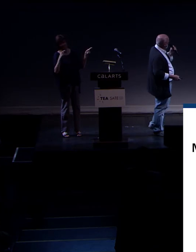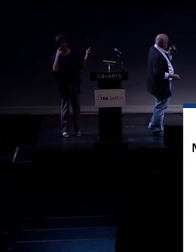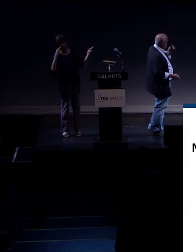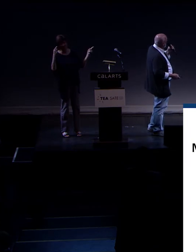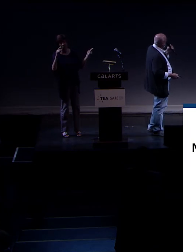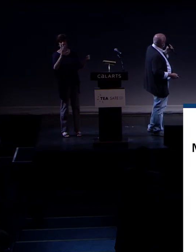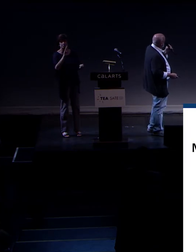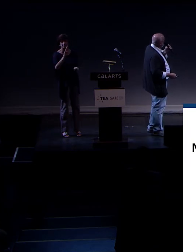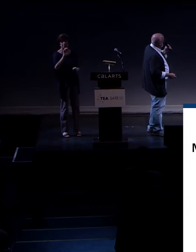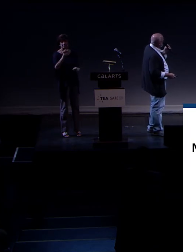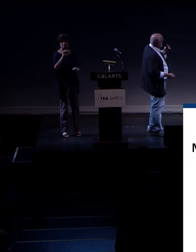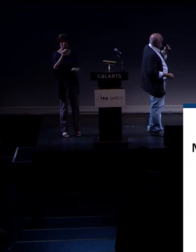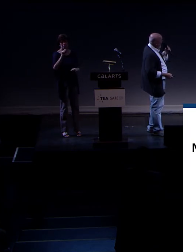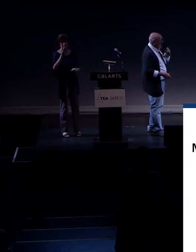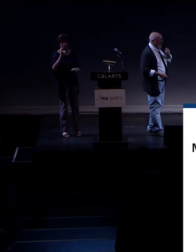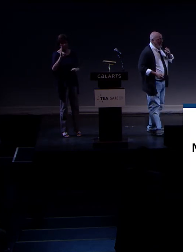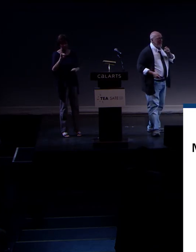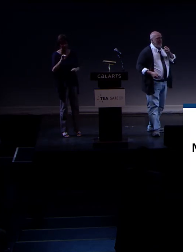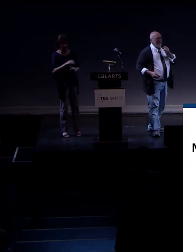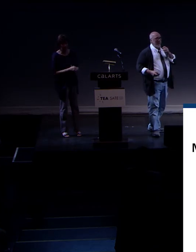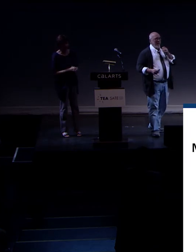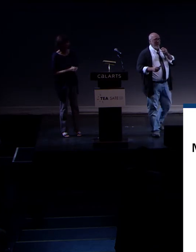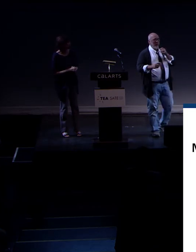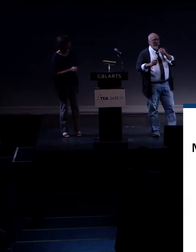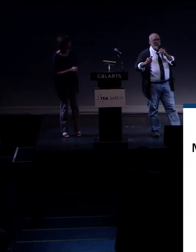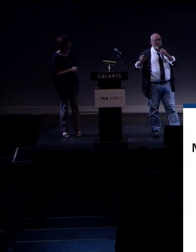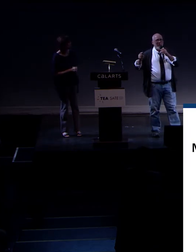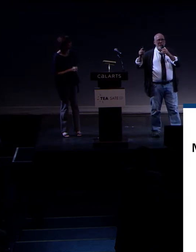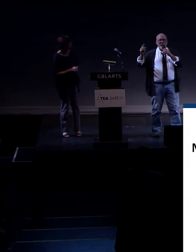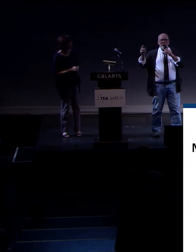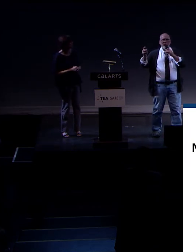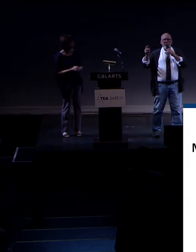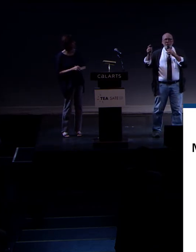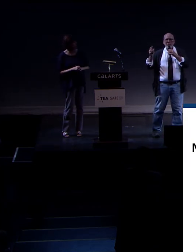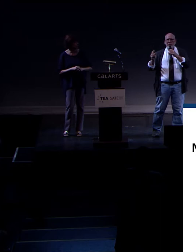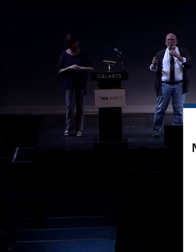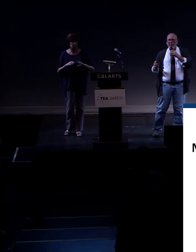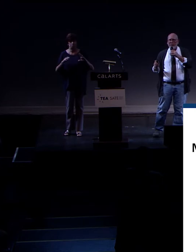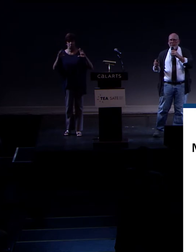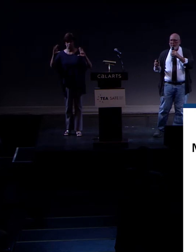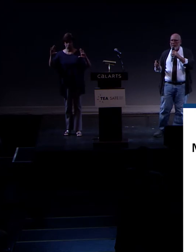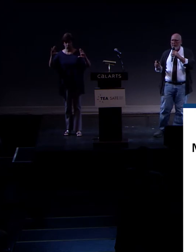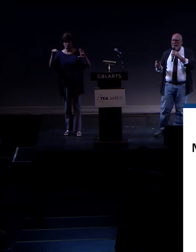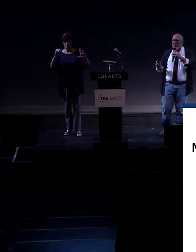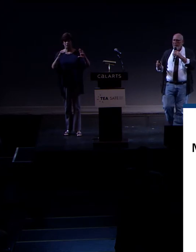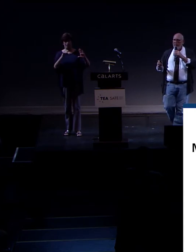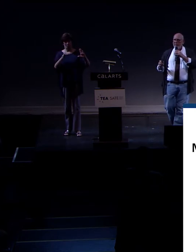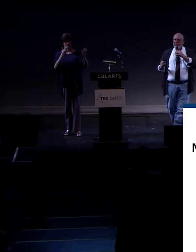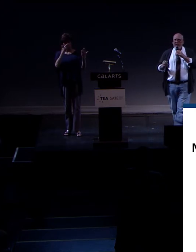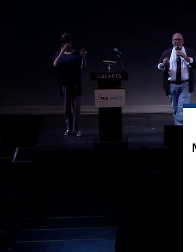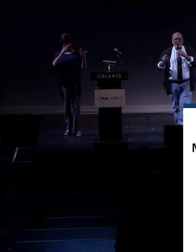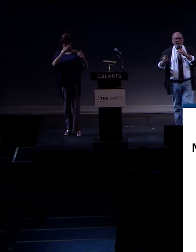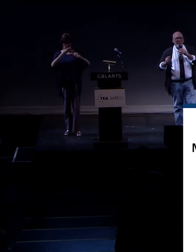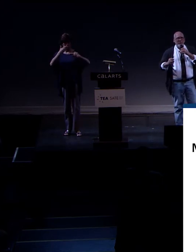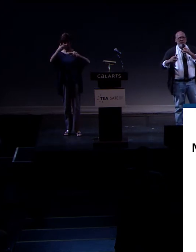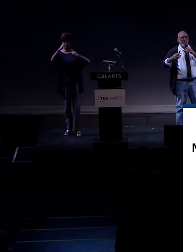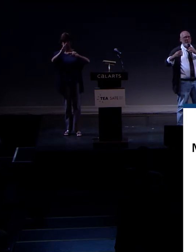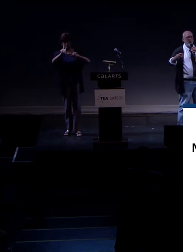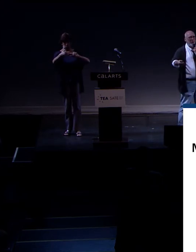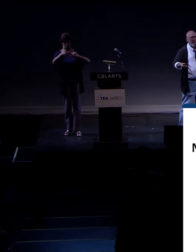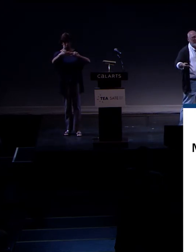from Bambi. So the fact that the camera is moving, but the foreground moves at a different rate from the background. So that's a way